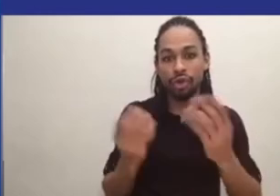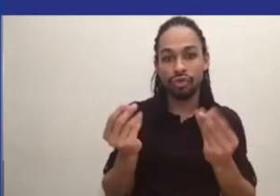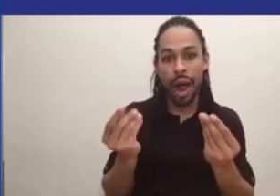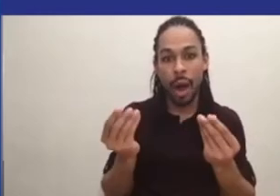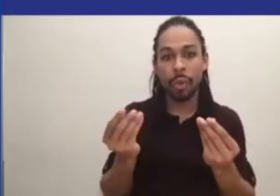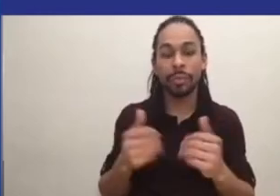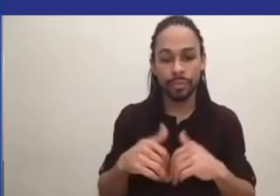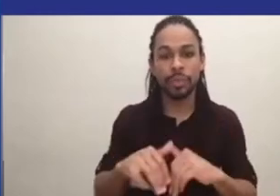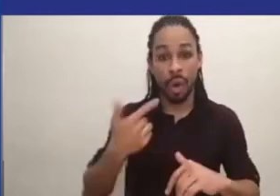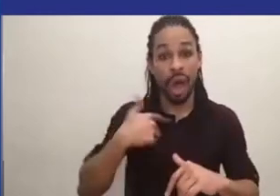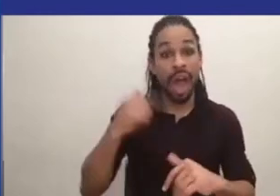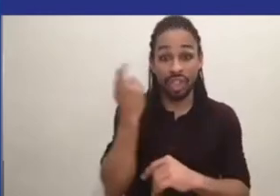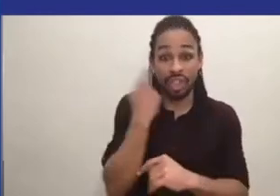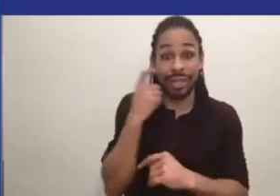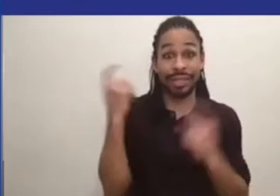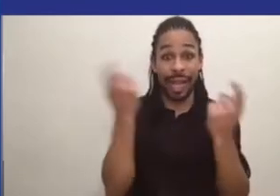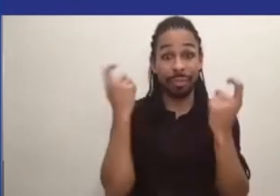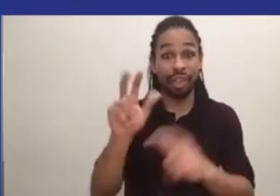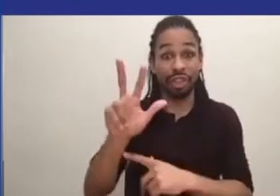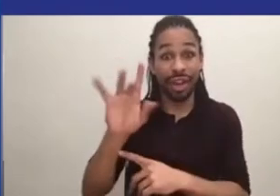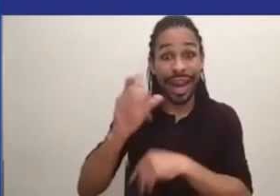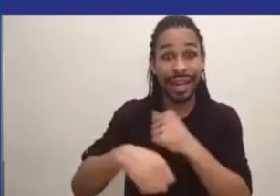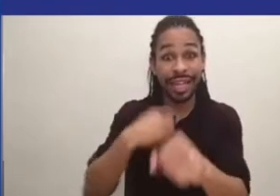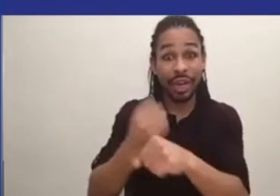of Vogue dancing experience.